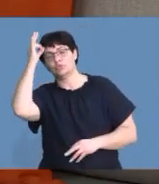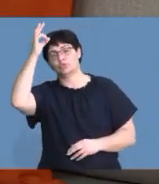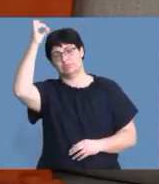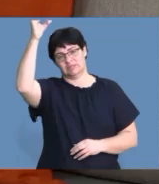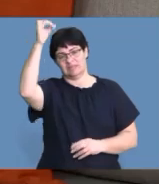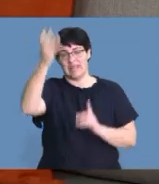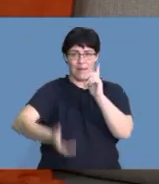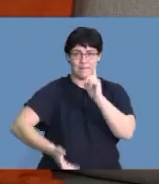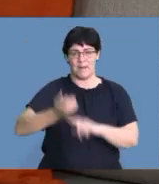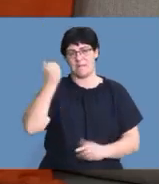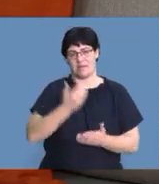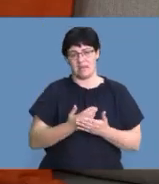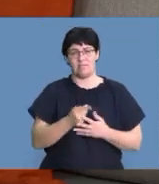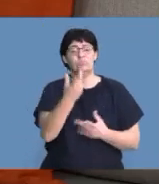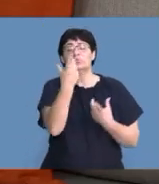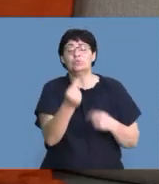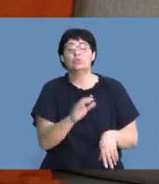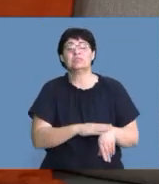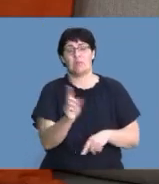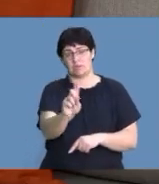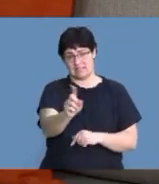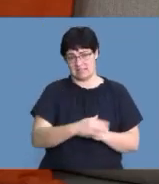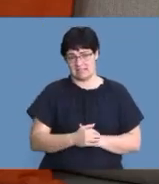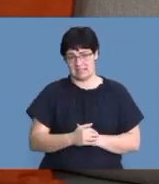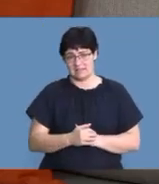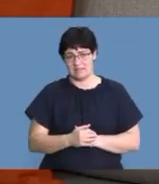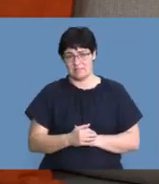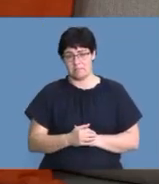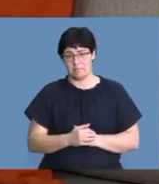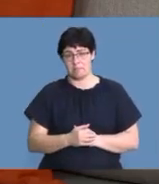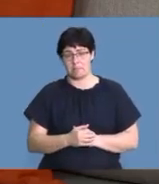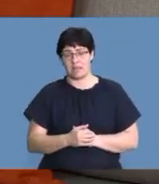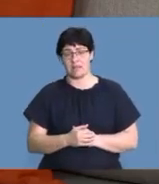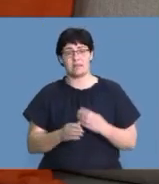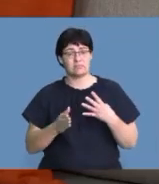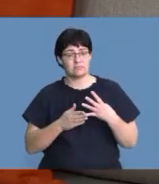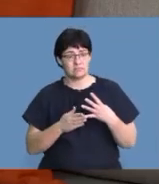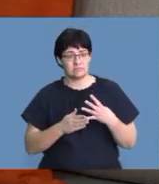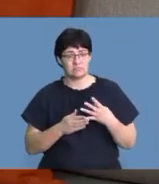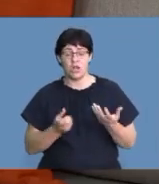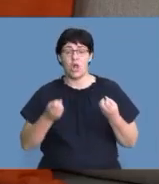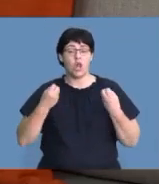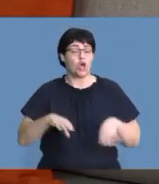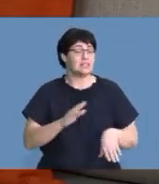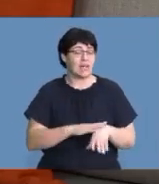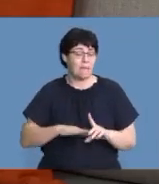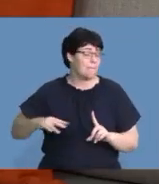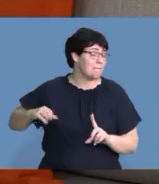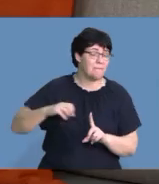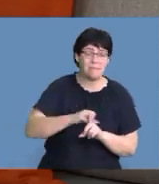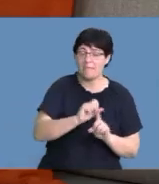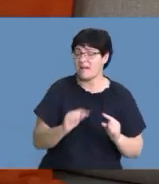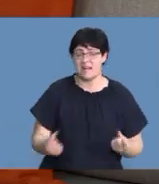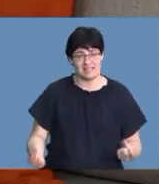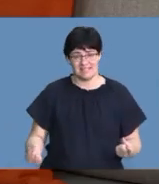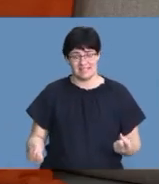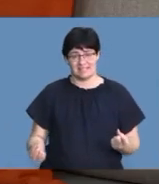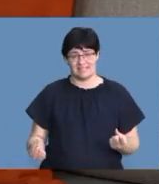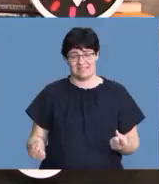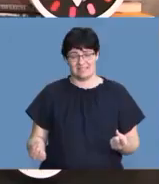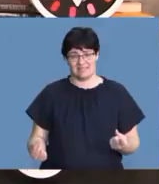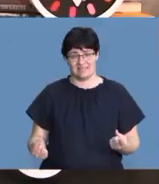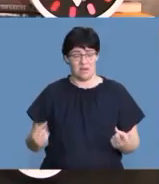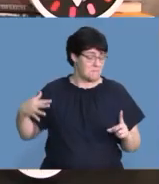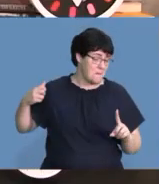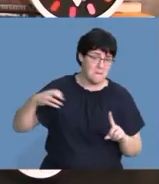dreams. What are you doing with your time? And then the next one is, we can't make up for lost time. You